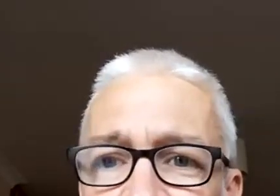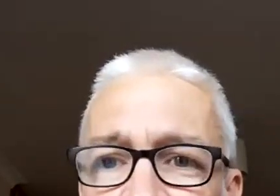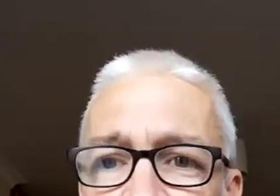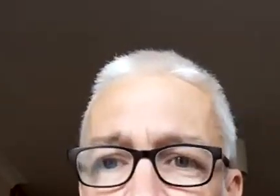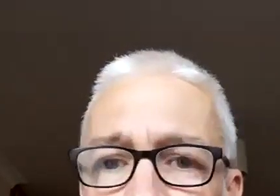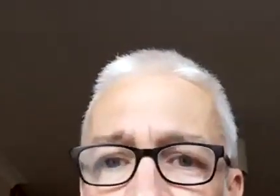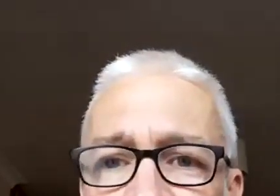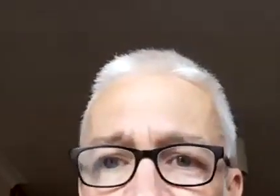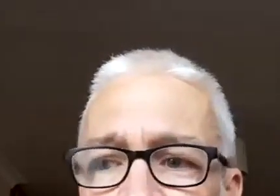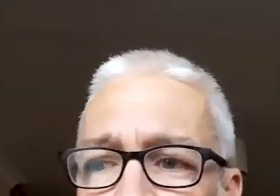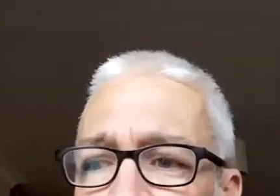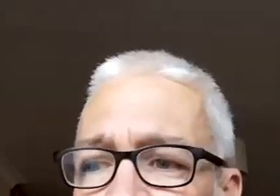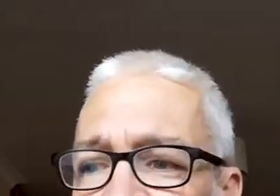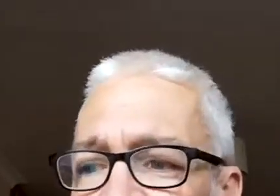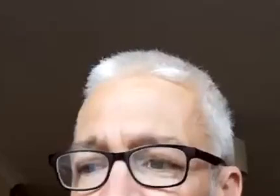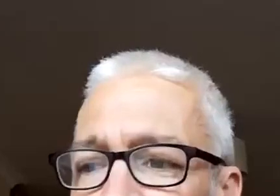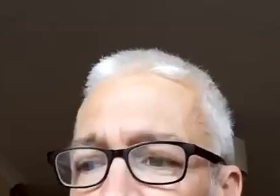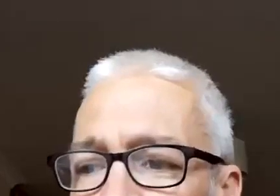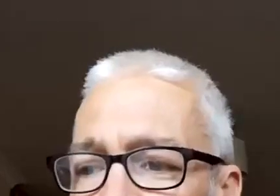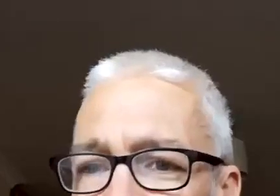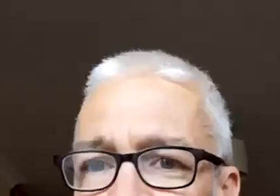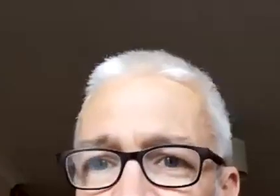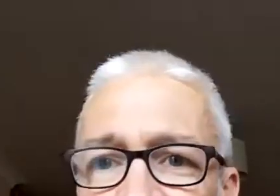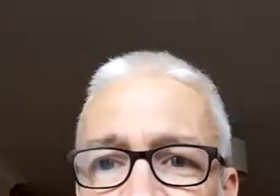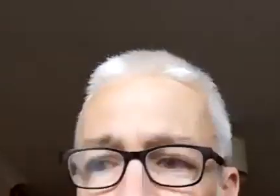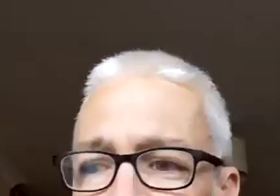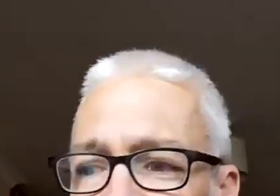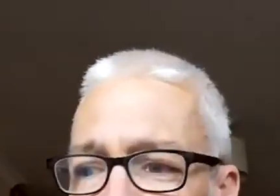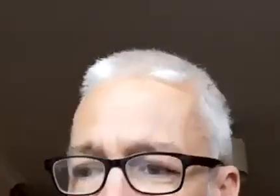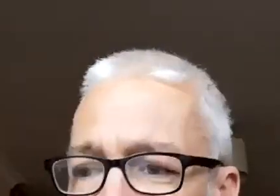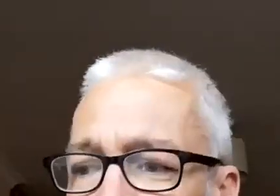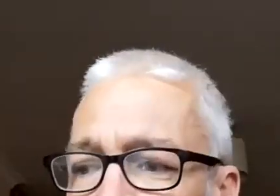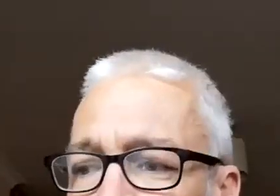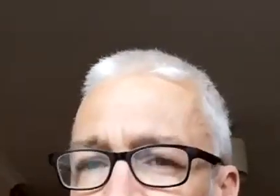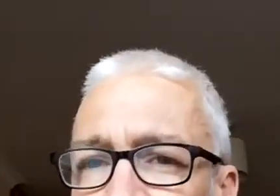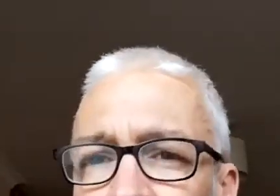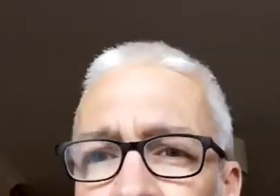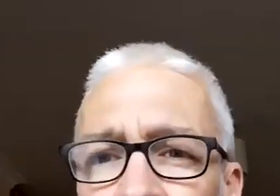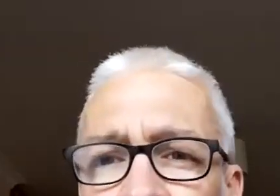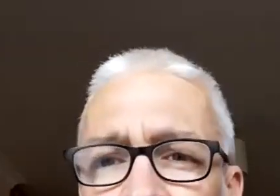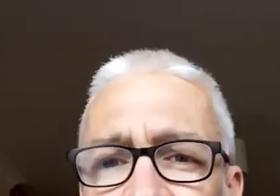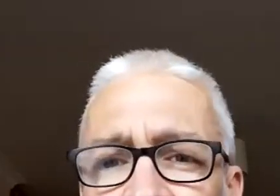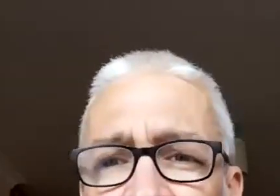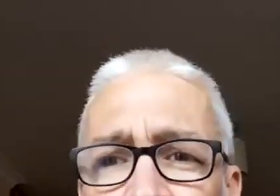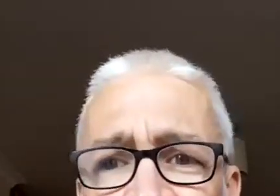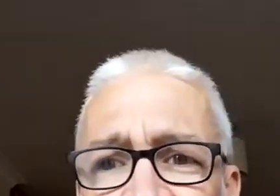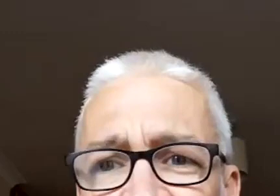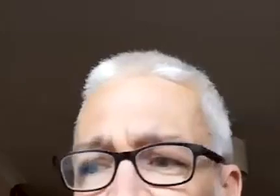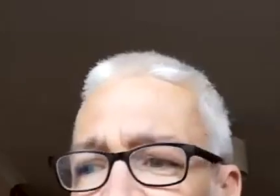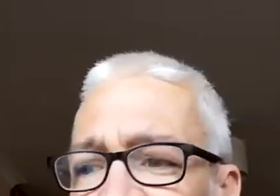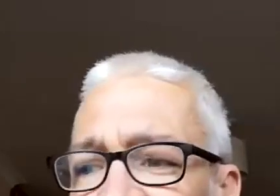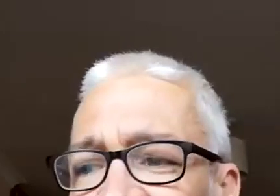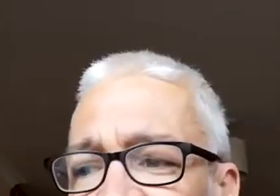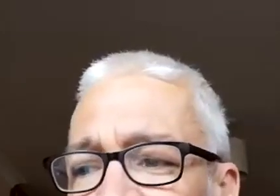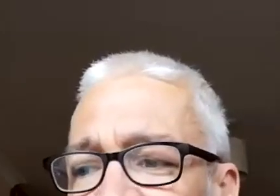finances. We had a great response. We received over 4,000 completed surveys. The findings of the